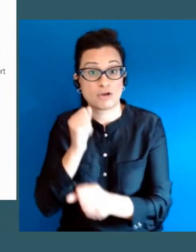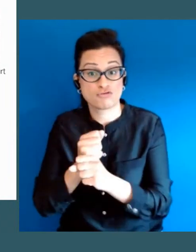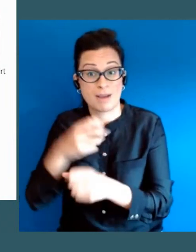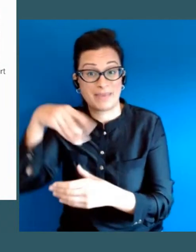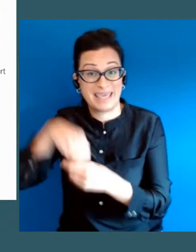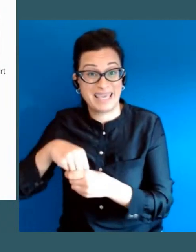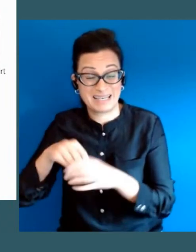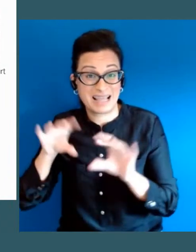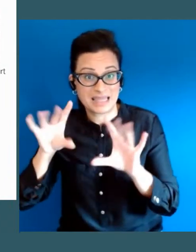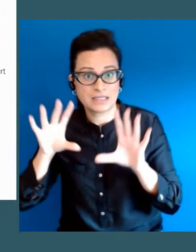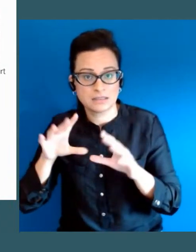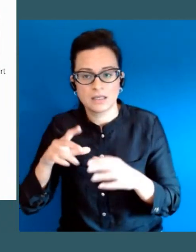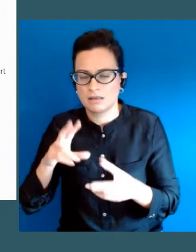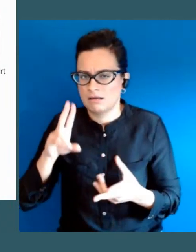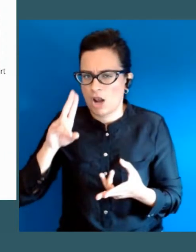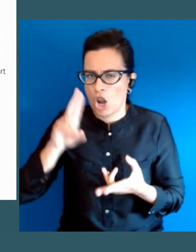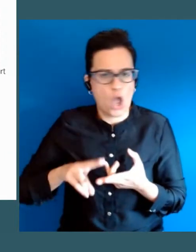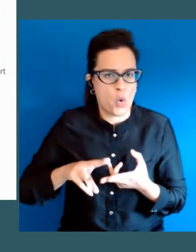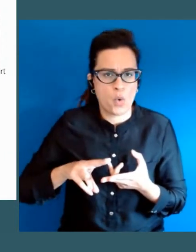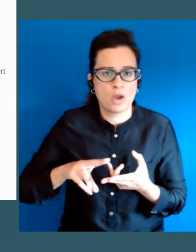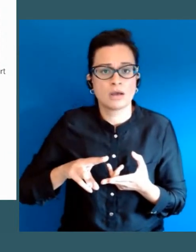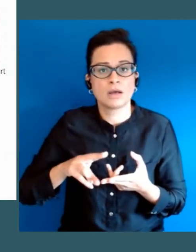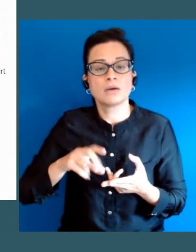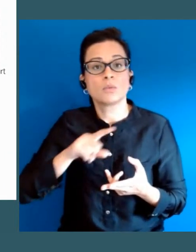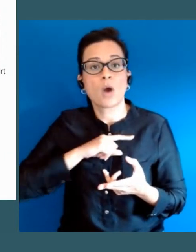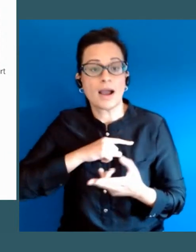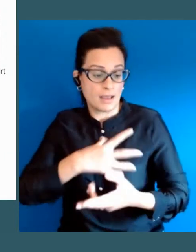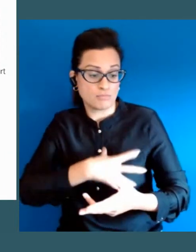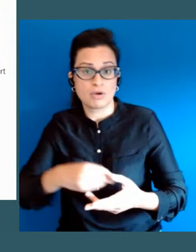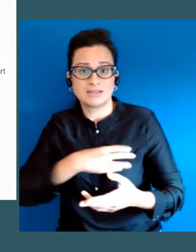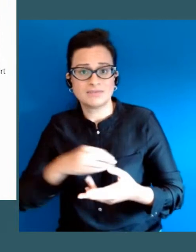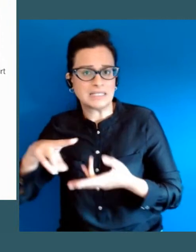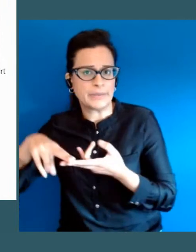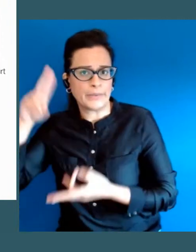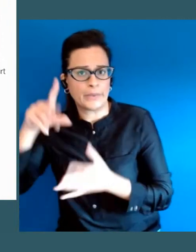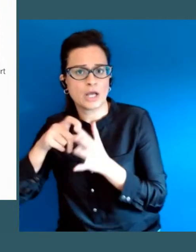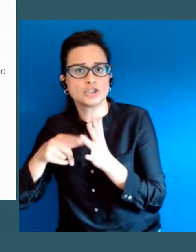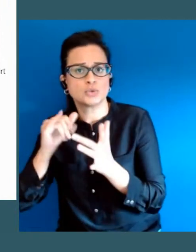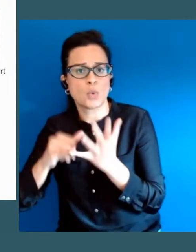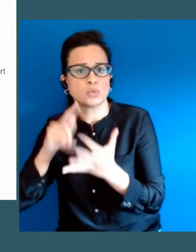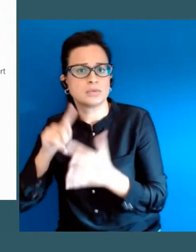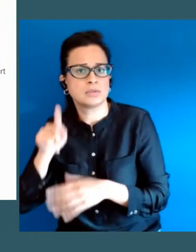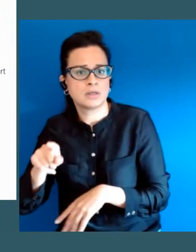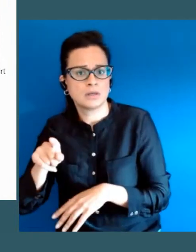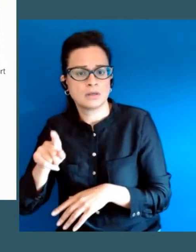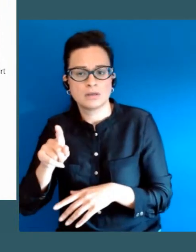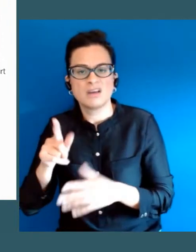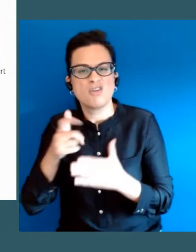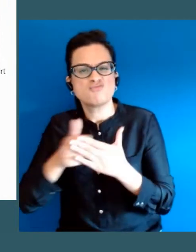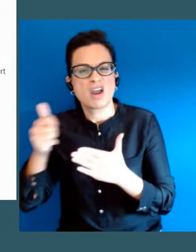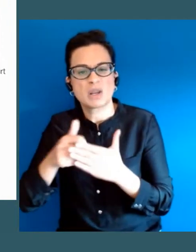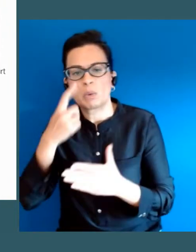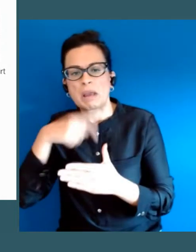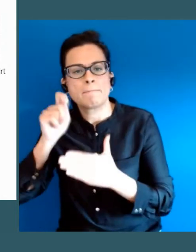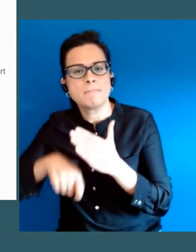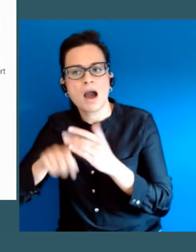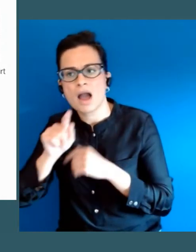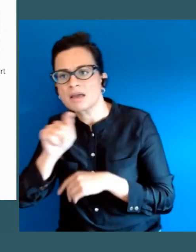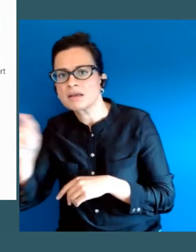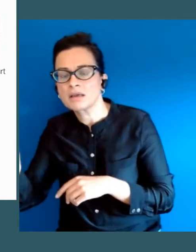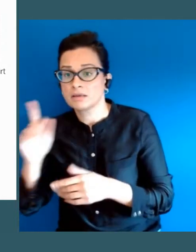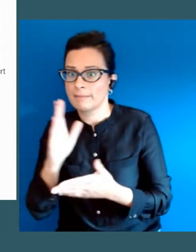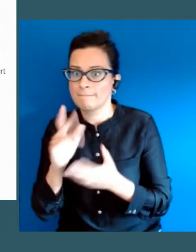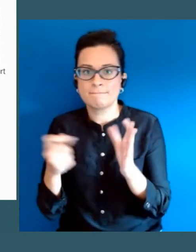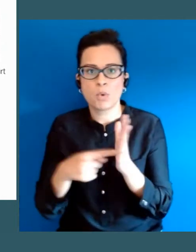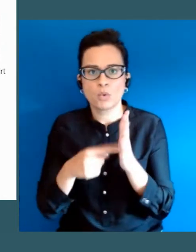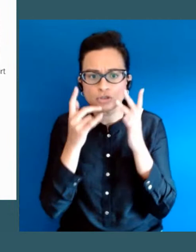lot lower than the breastfeeding ones and the regular ones that you can obtain. So it's really important to be checking that